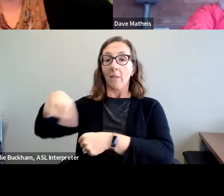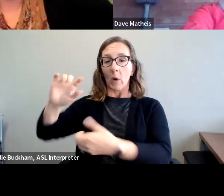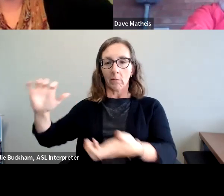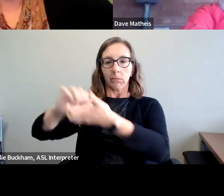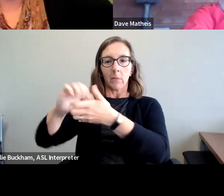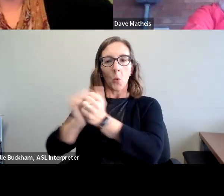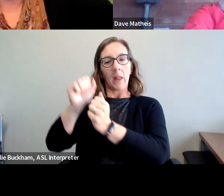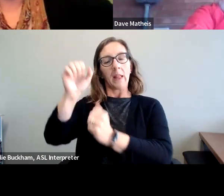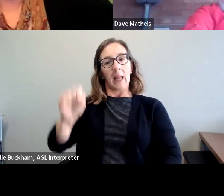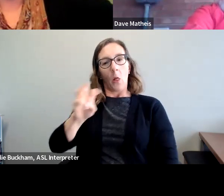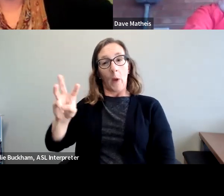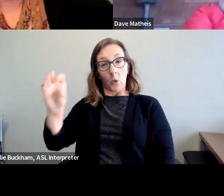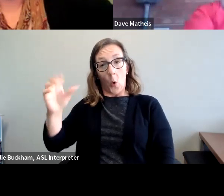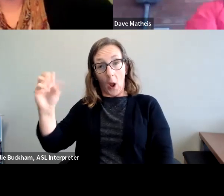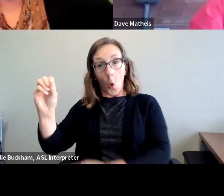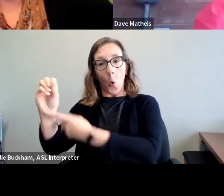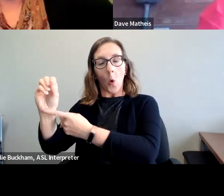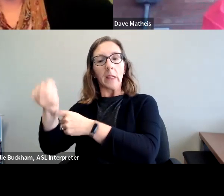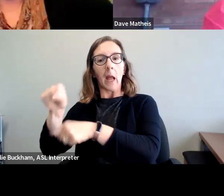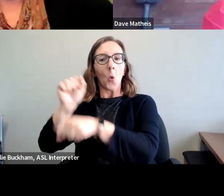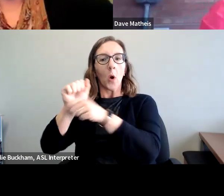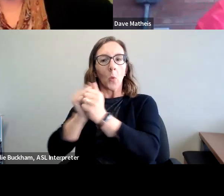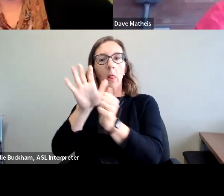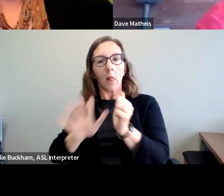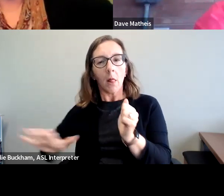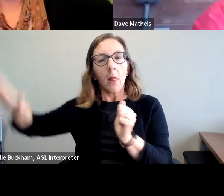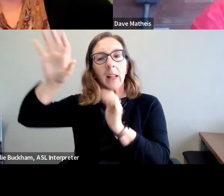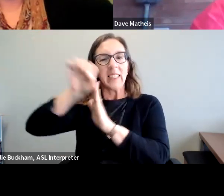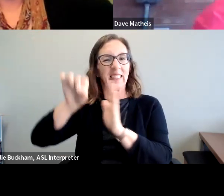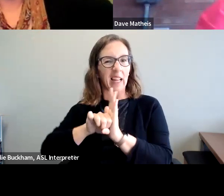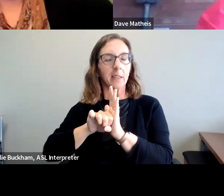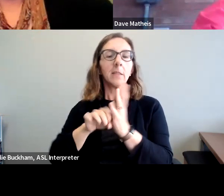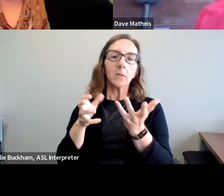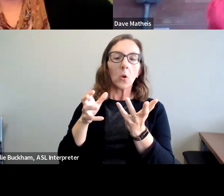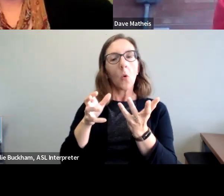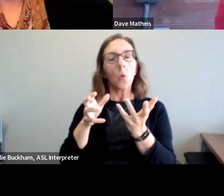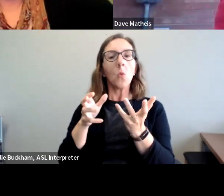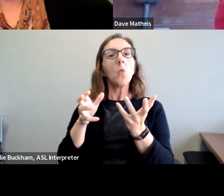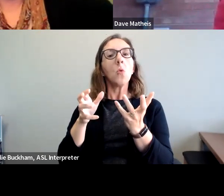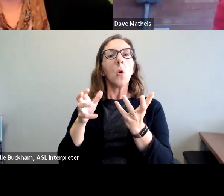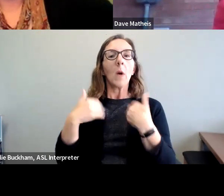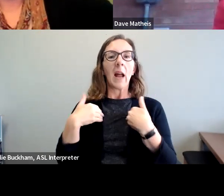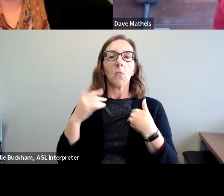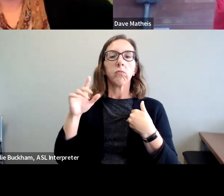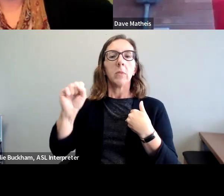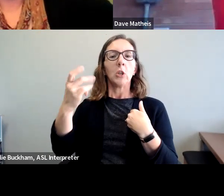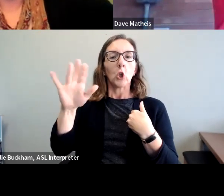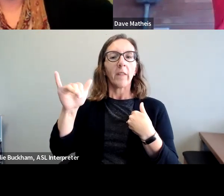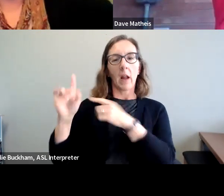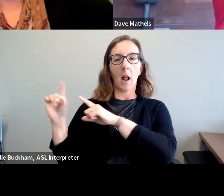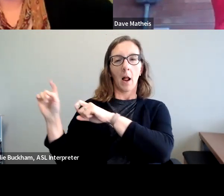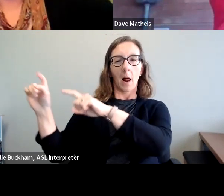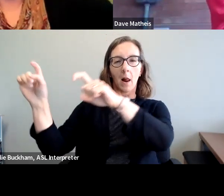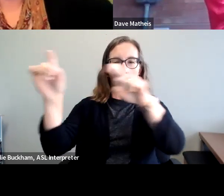Ohio to be good, then we can work with the other part of the state to work what we want. So we're doing surveys and things like that with